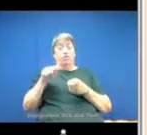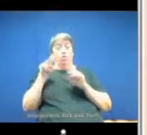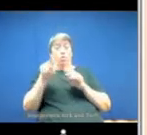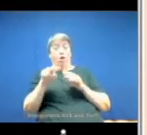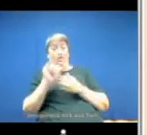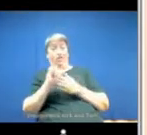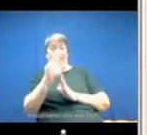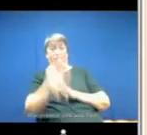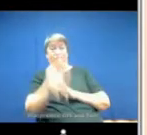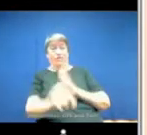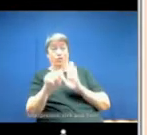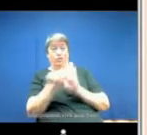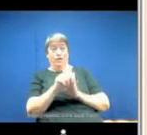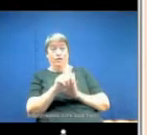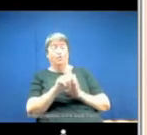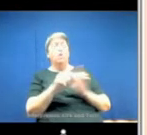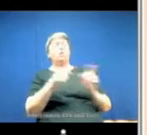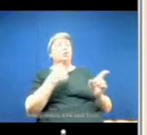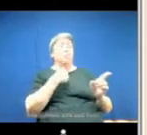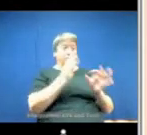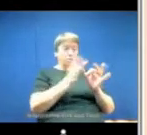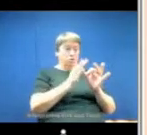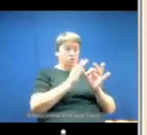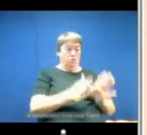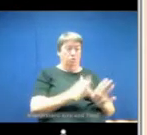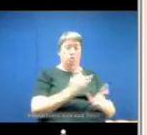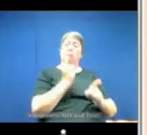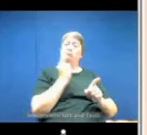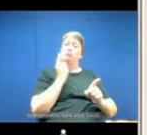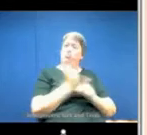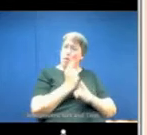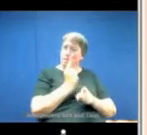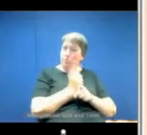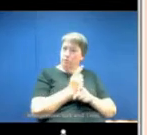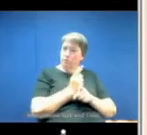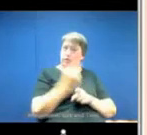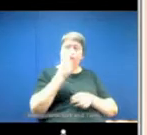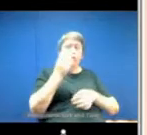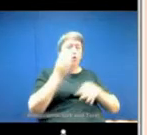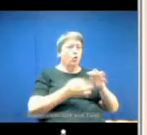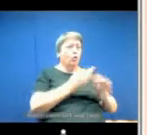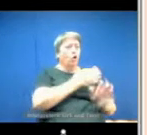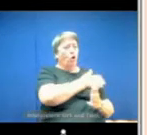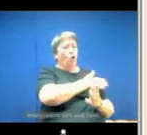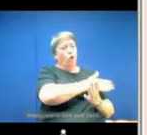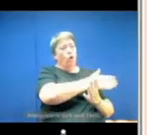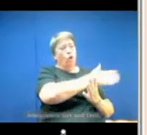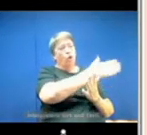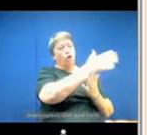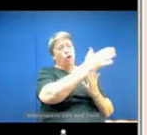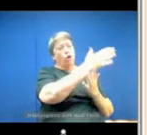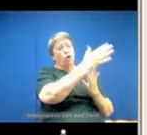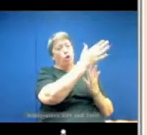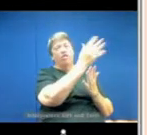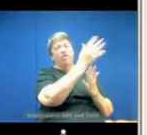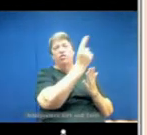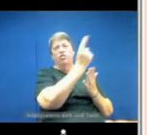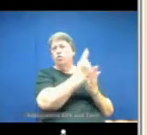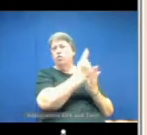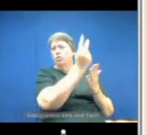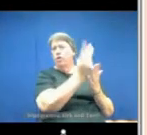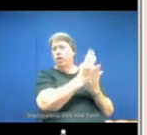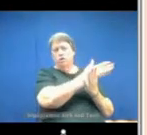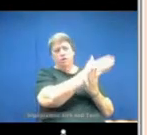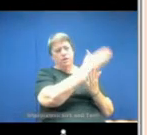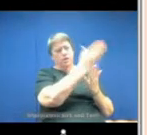who's using proper protocol for court interpreting all the way for the first couple of hours or so. And then all of a